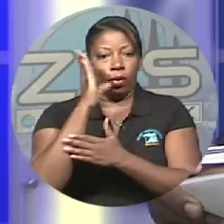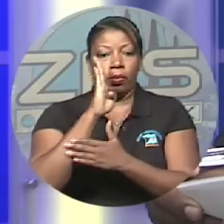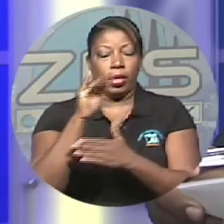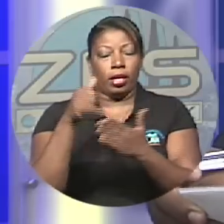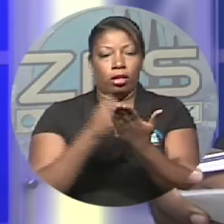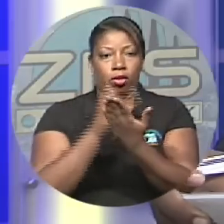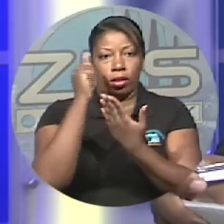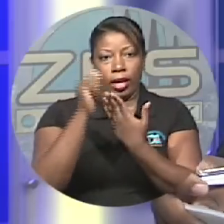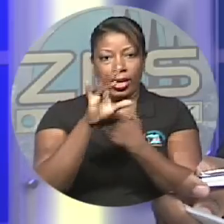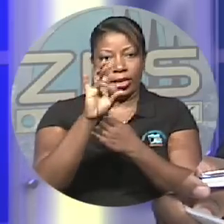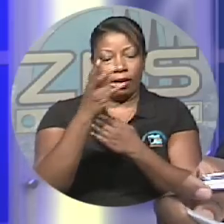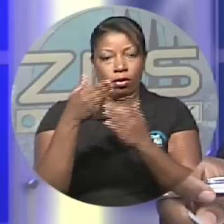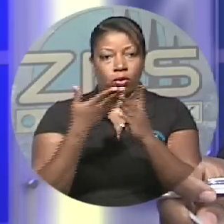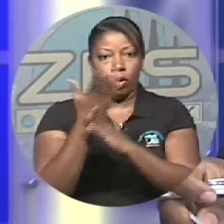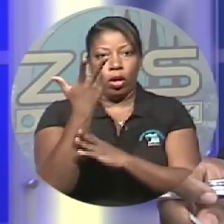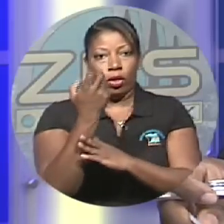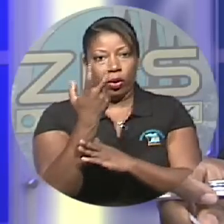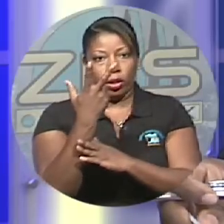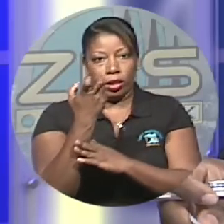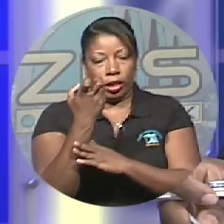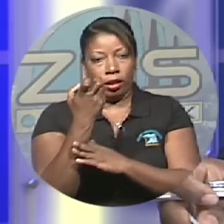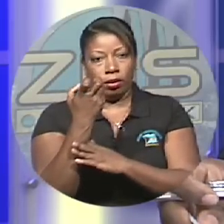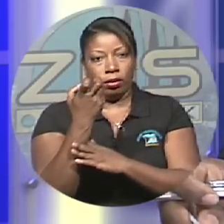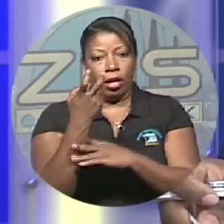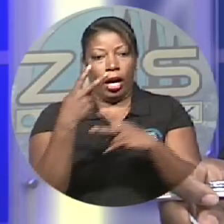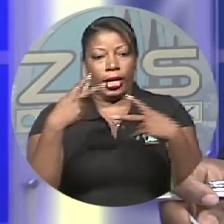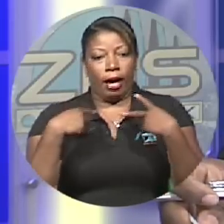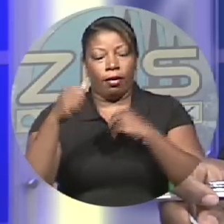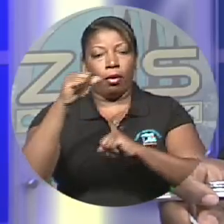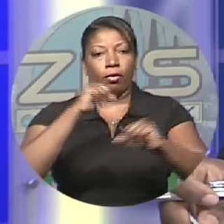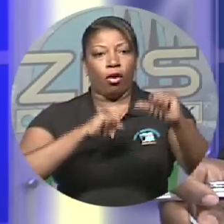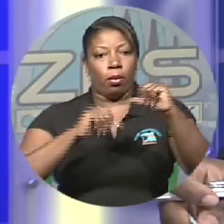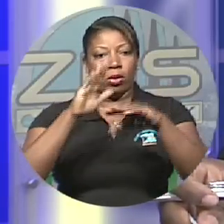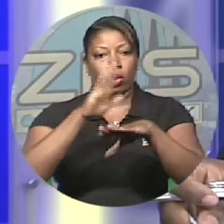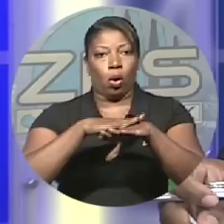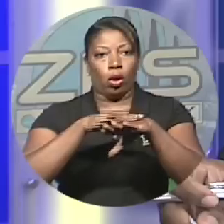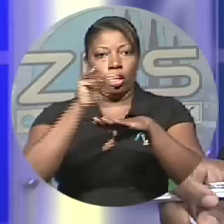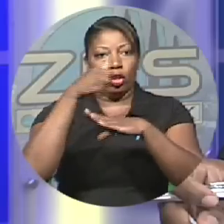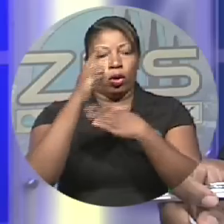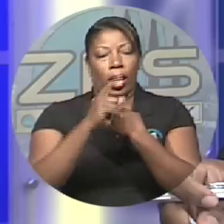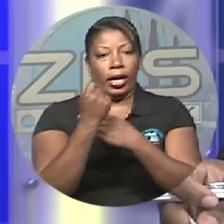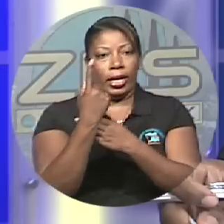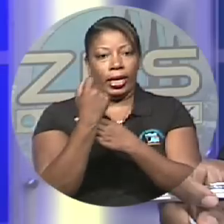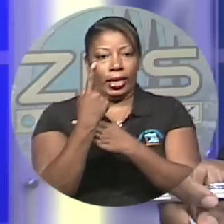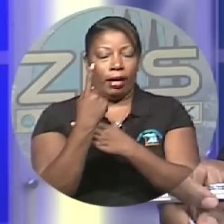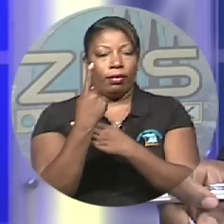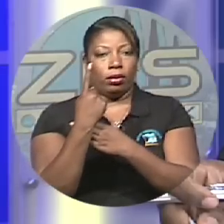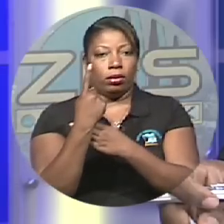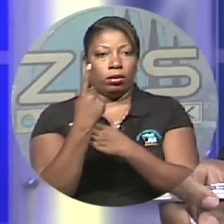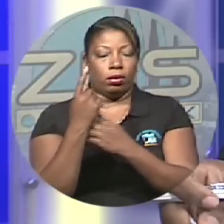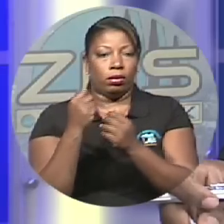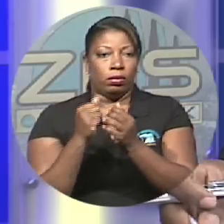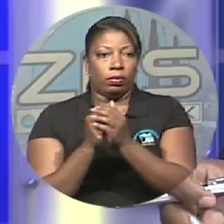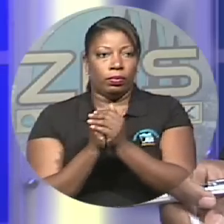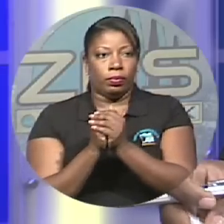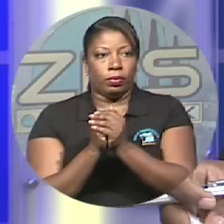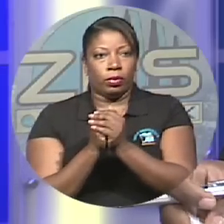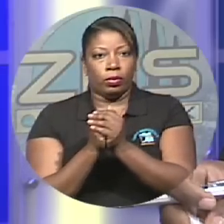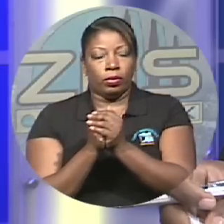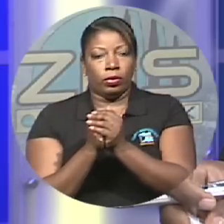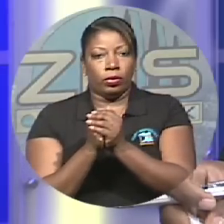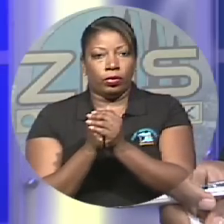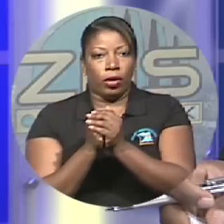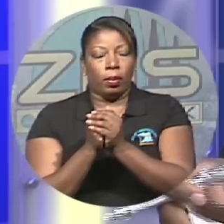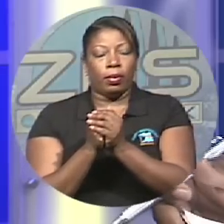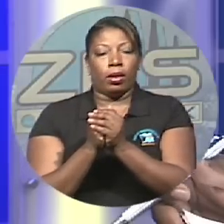July 7th through the 13th and will feature a command performance on July 11th at the National Center for the Performing Arts, which is free to the public.